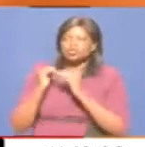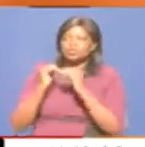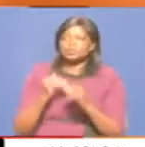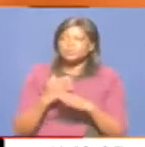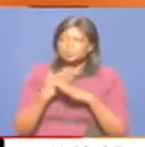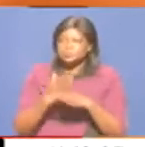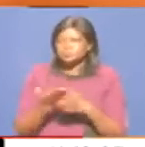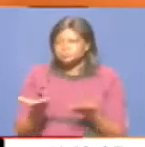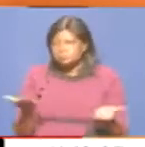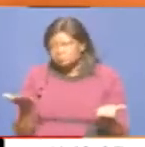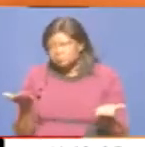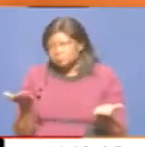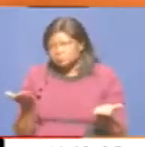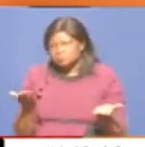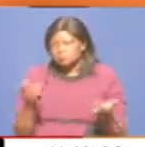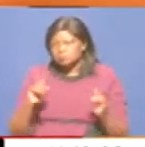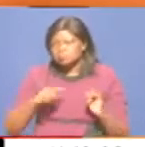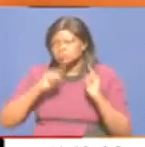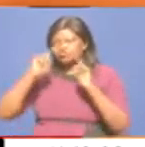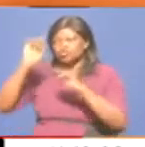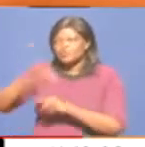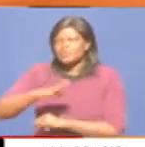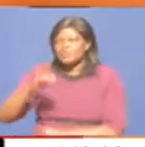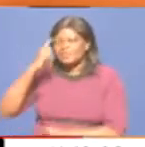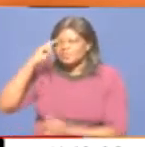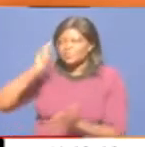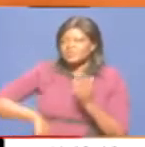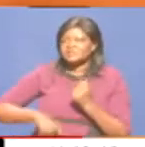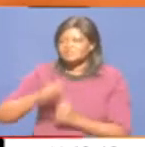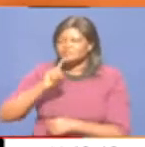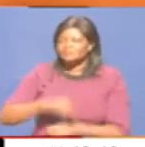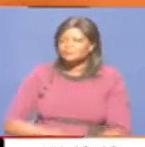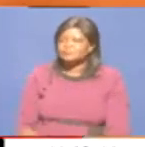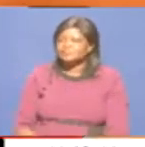it's gonna land in parliament. What's your take on that? Thank you very much,